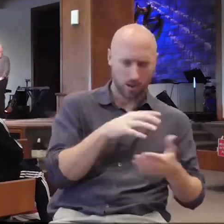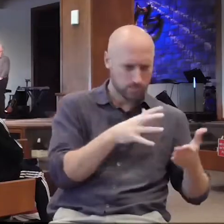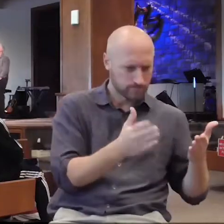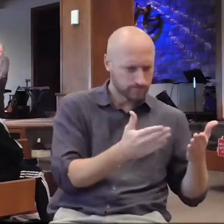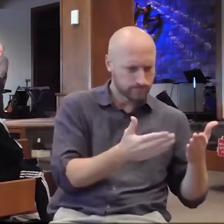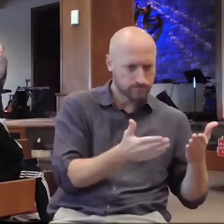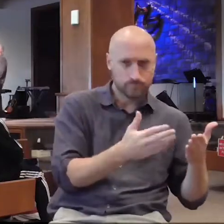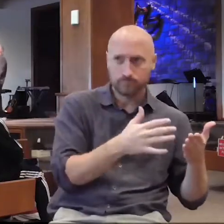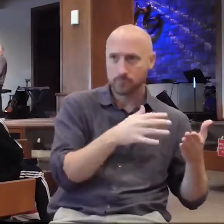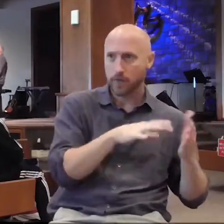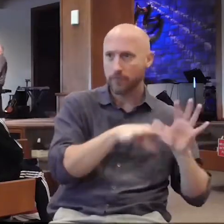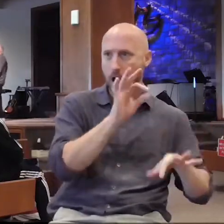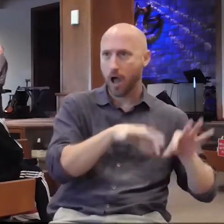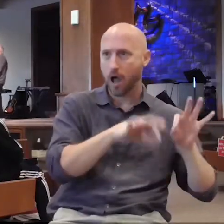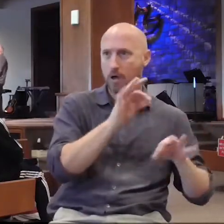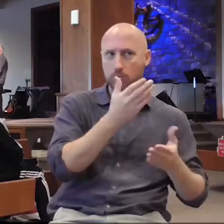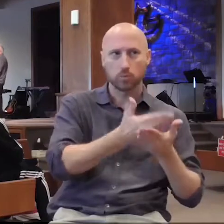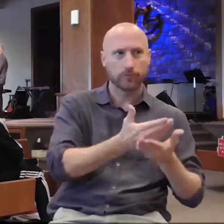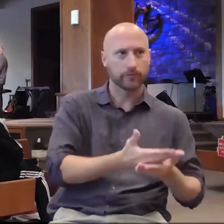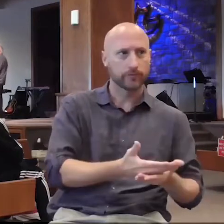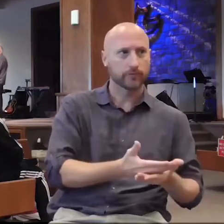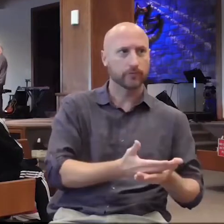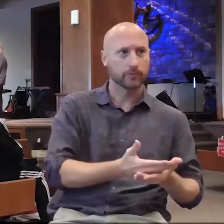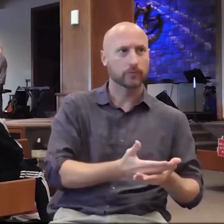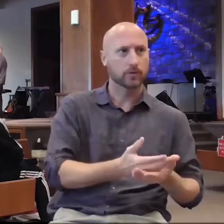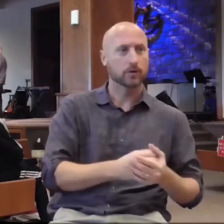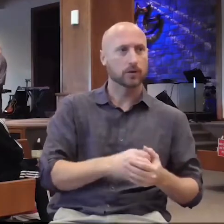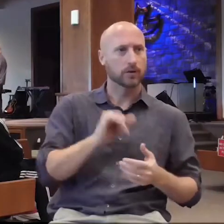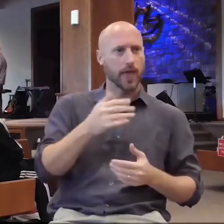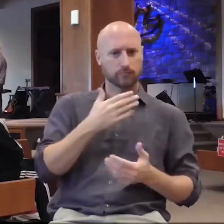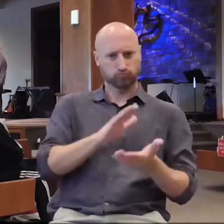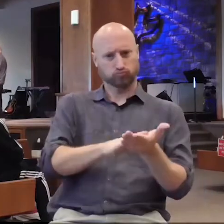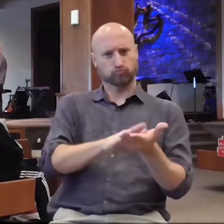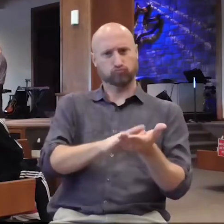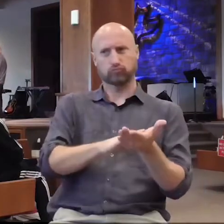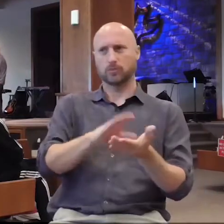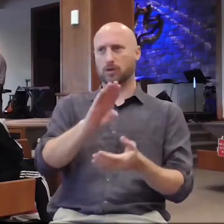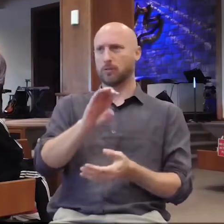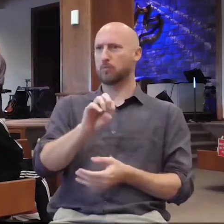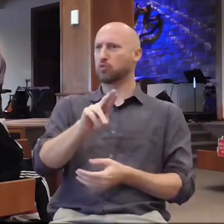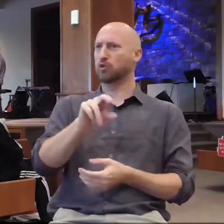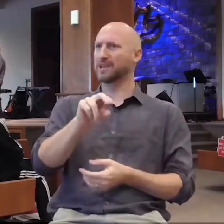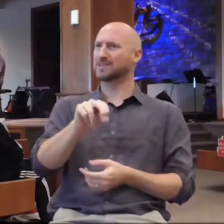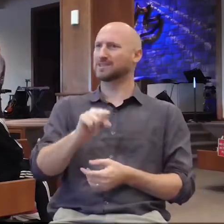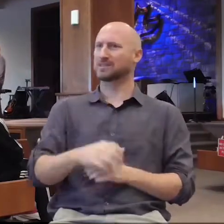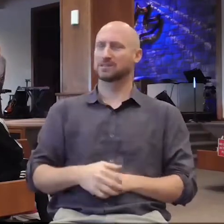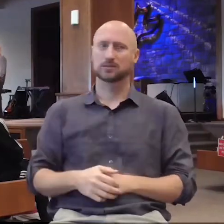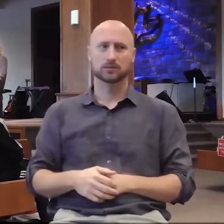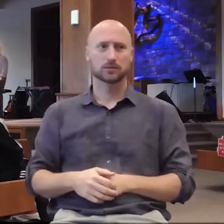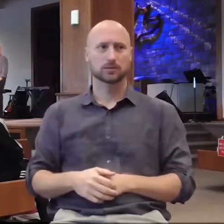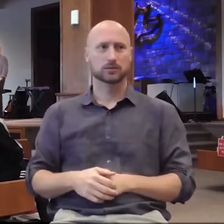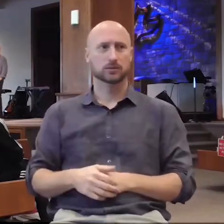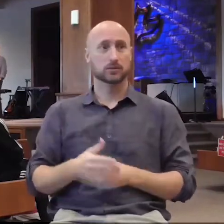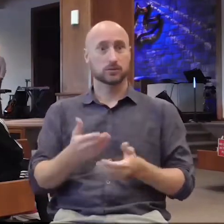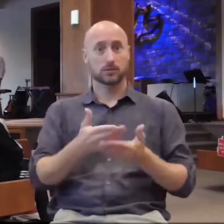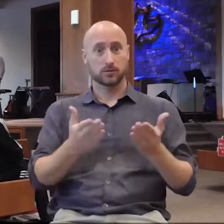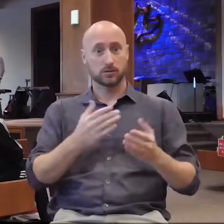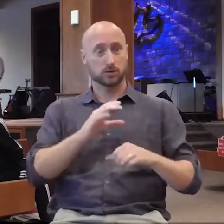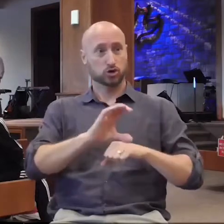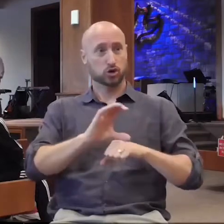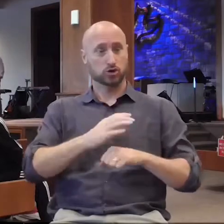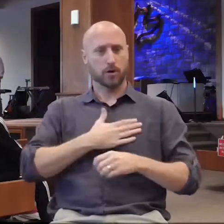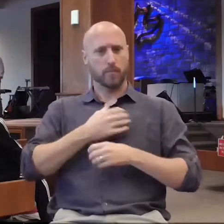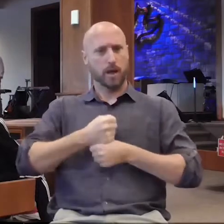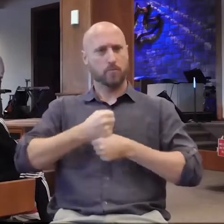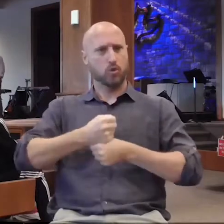this Ephesian church, he says, and one of the great things about, you know, this is my bride, this is the desired one, this is a church I care for.